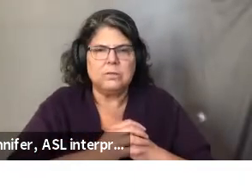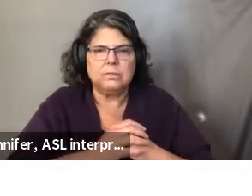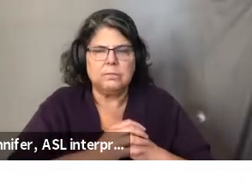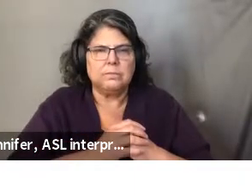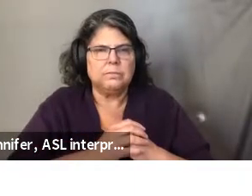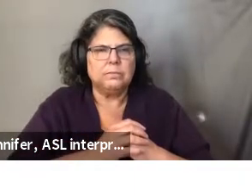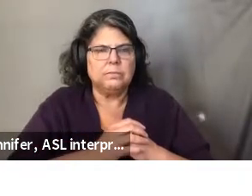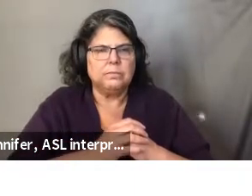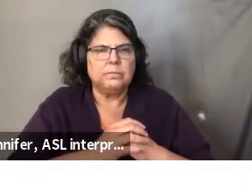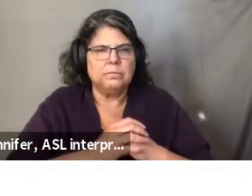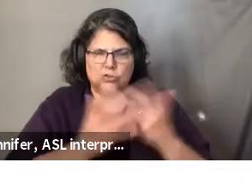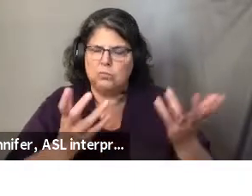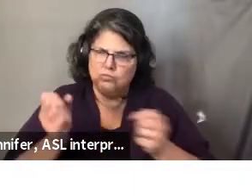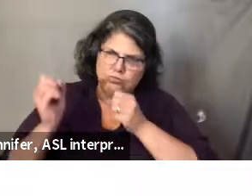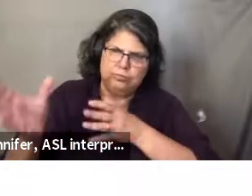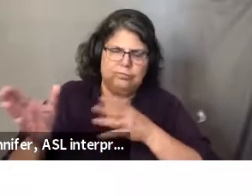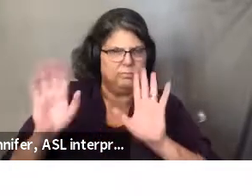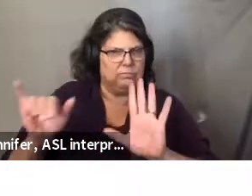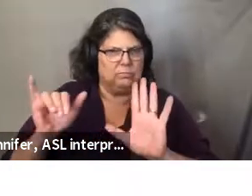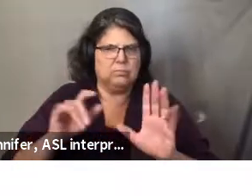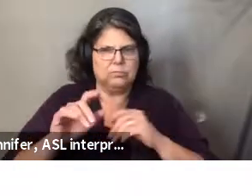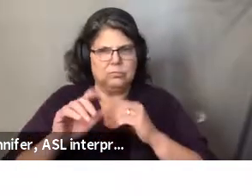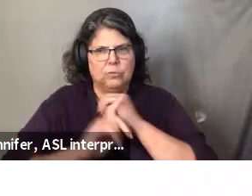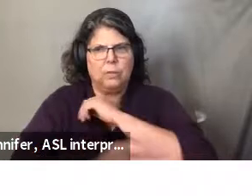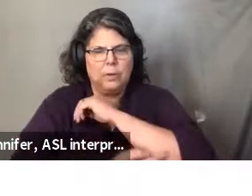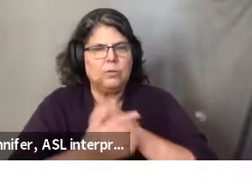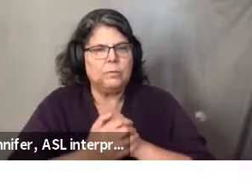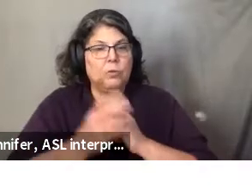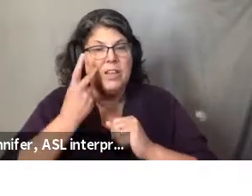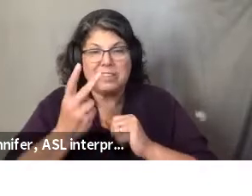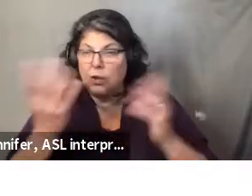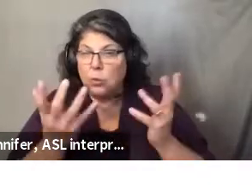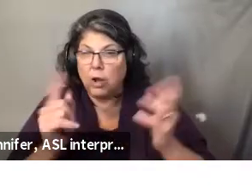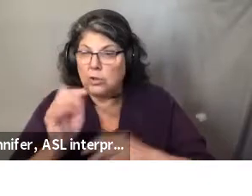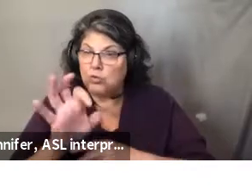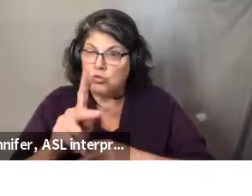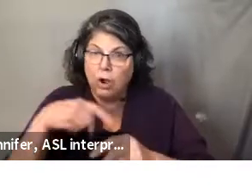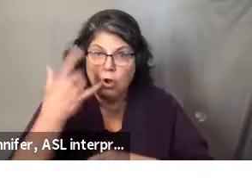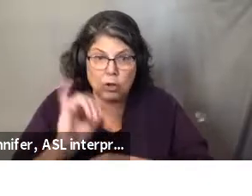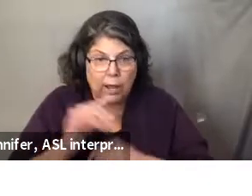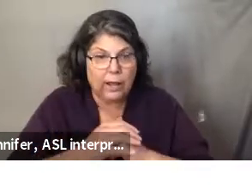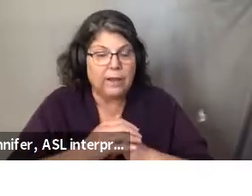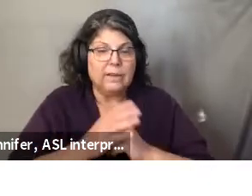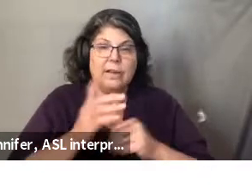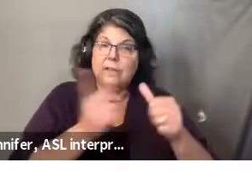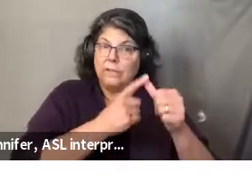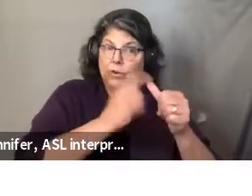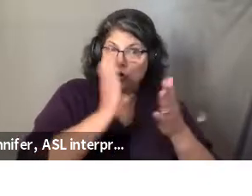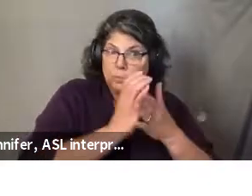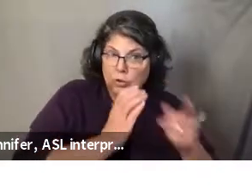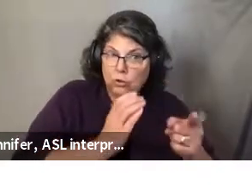It's disposed of as waste. So this, you can see the type of trucks, and in the first picture there, you can see what I was talking about,